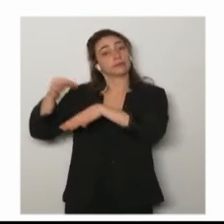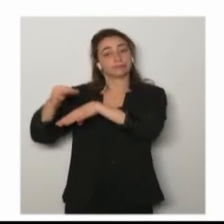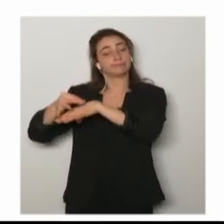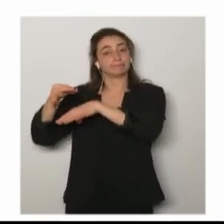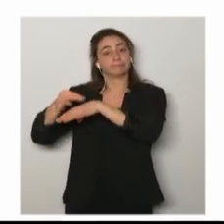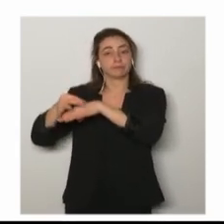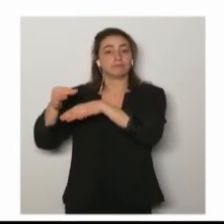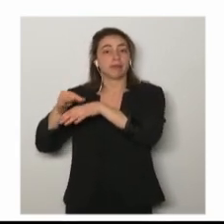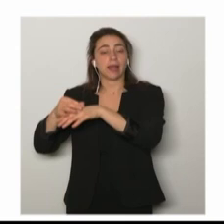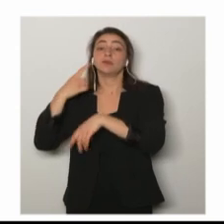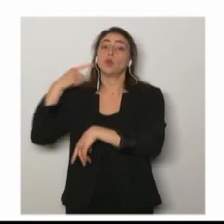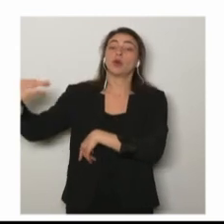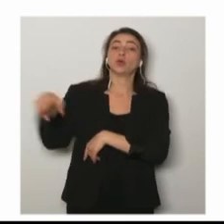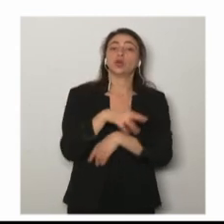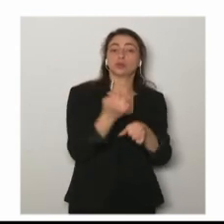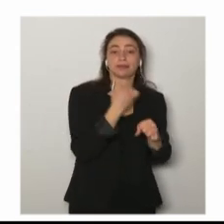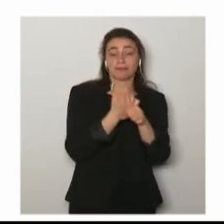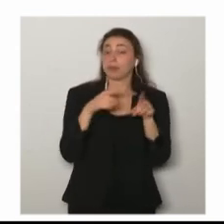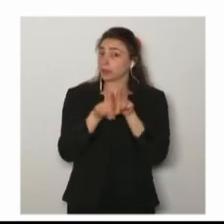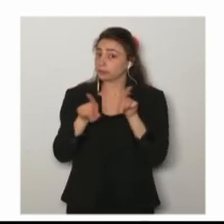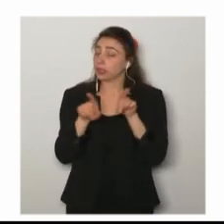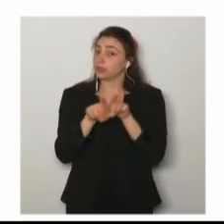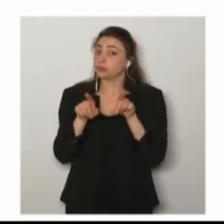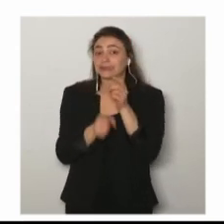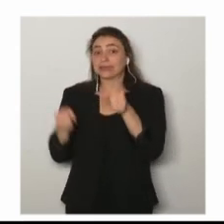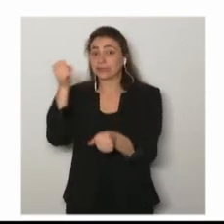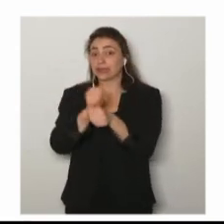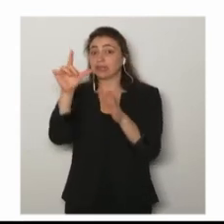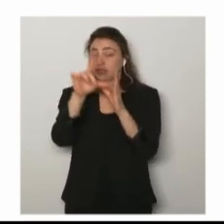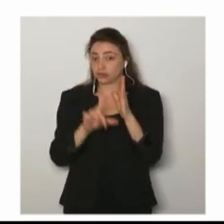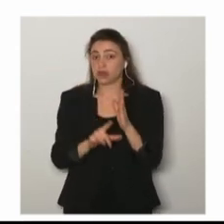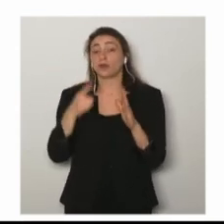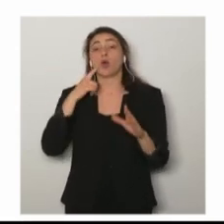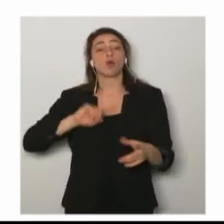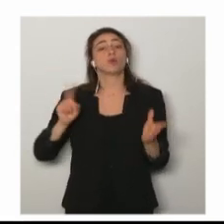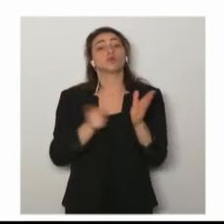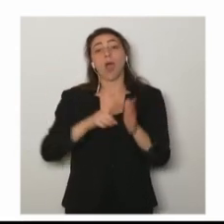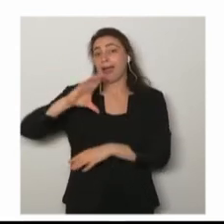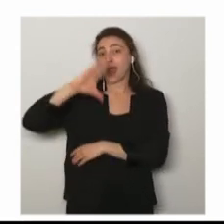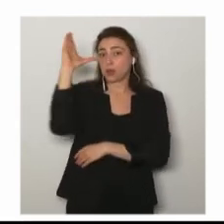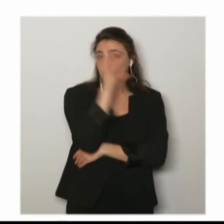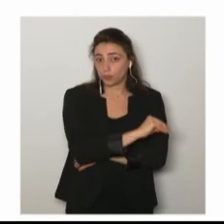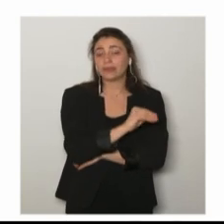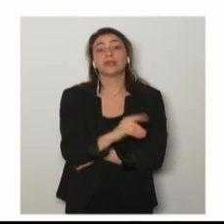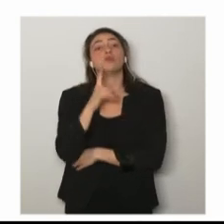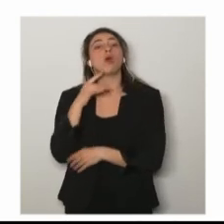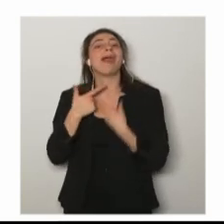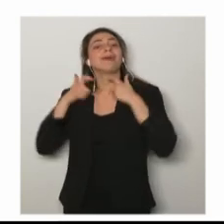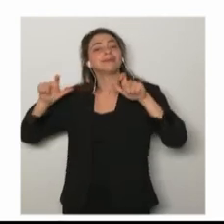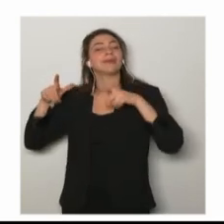develop legislation concerning the right to be forgotten when accessing financial service to